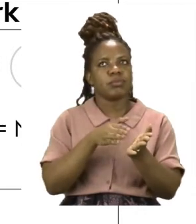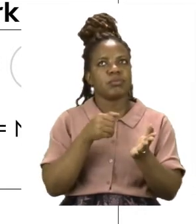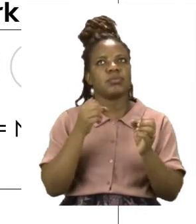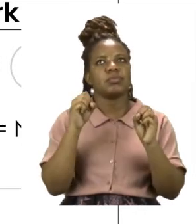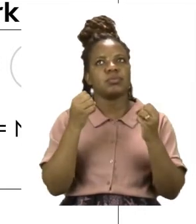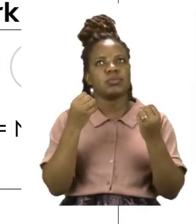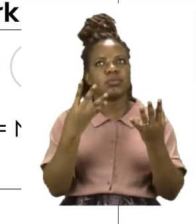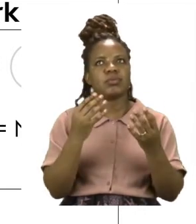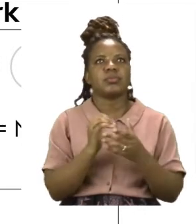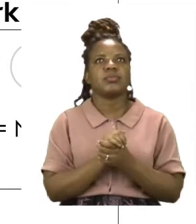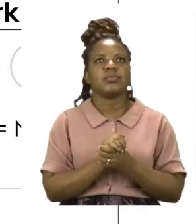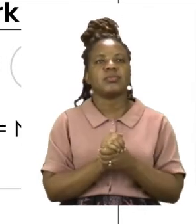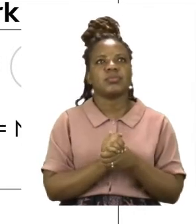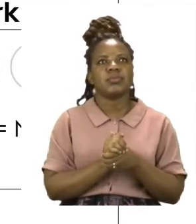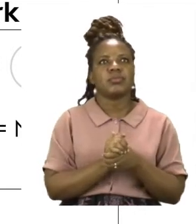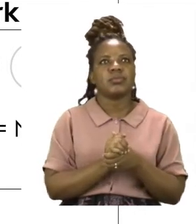Mary get?